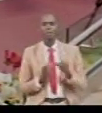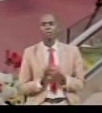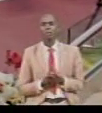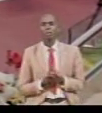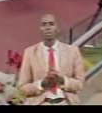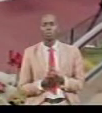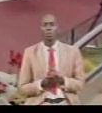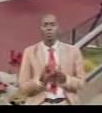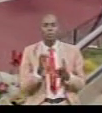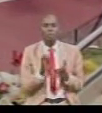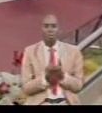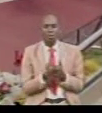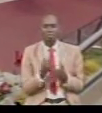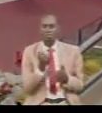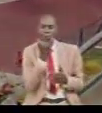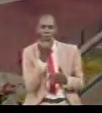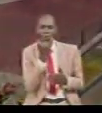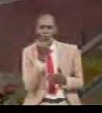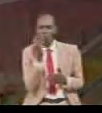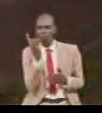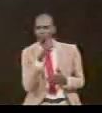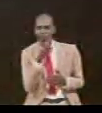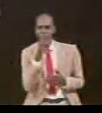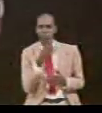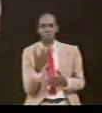that falsehood,